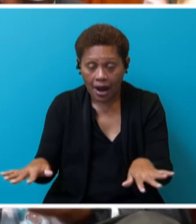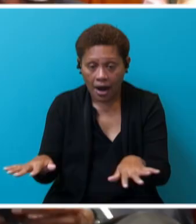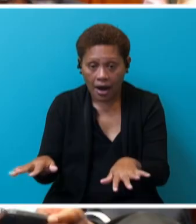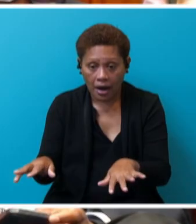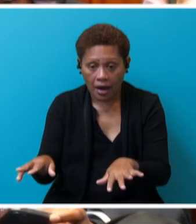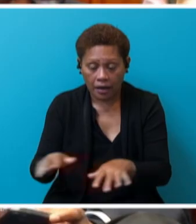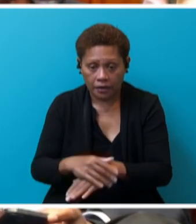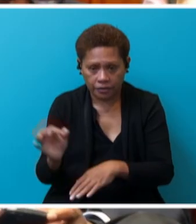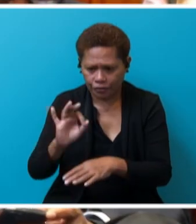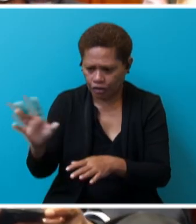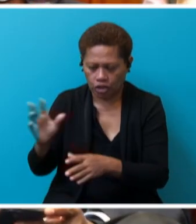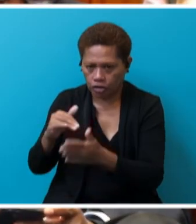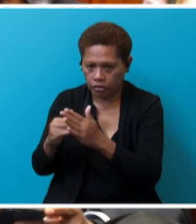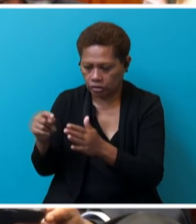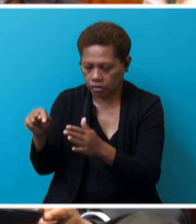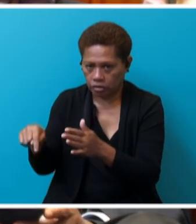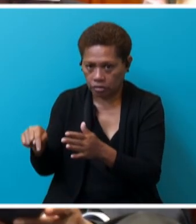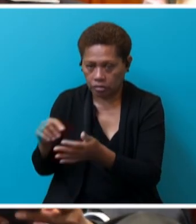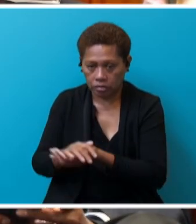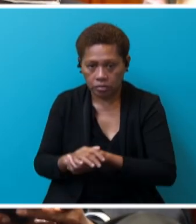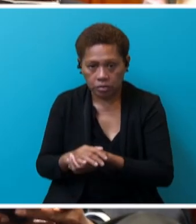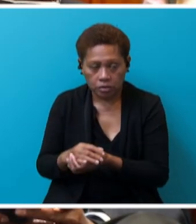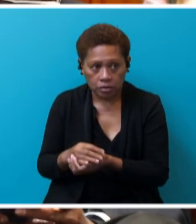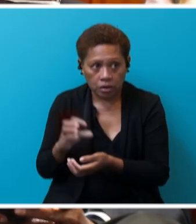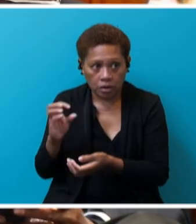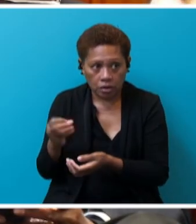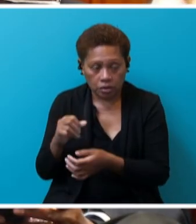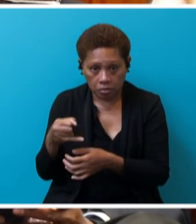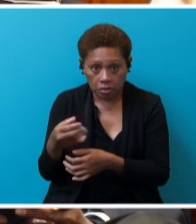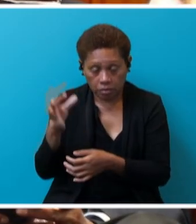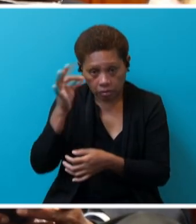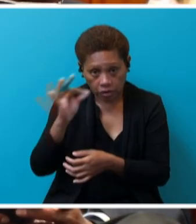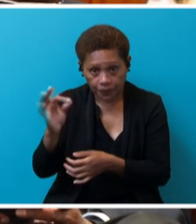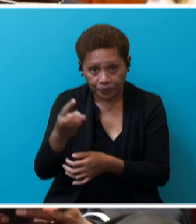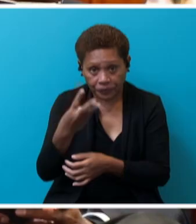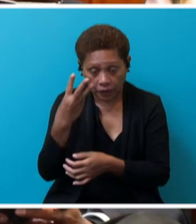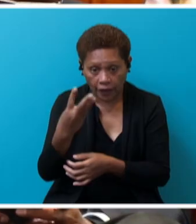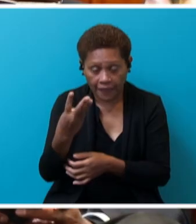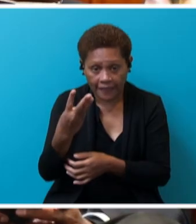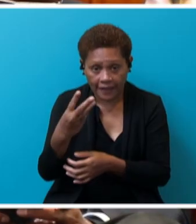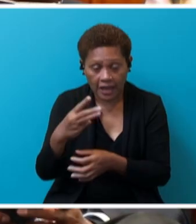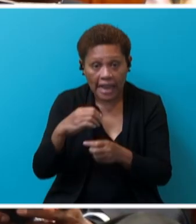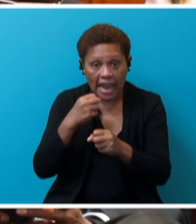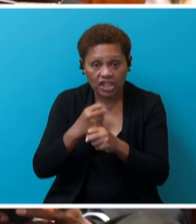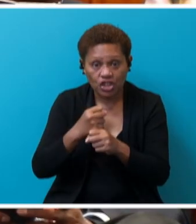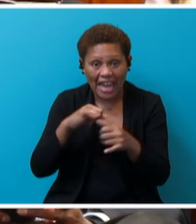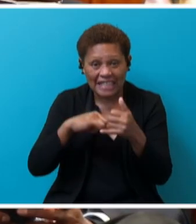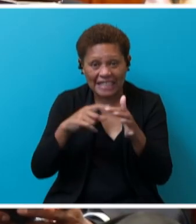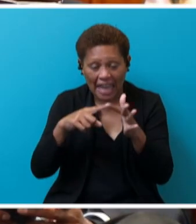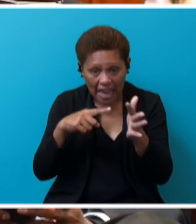uninterrupted supply. This includes the installation in Rotum of 3 gen sets as